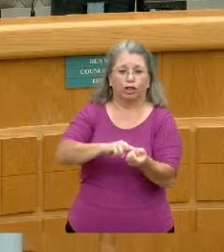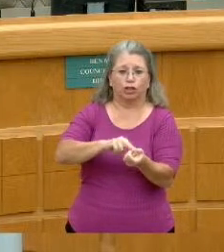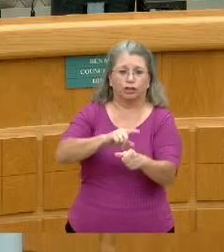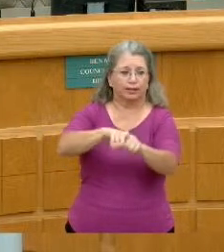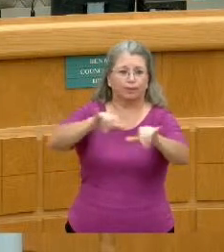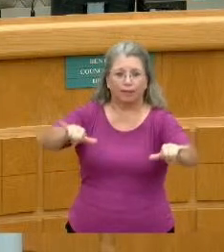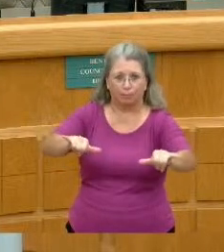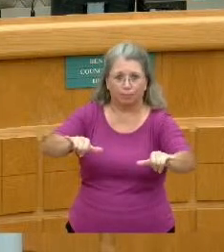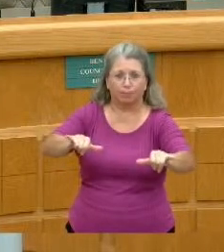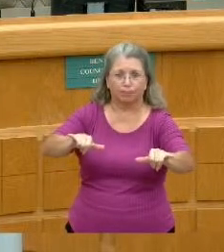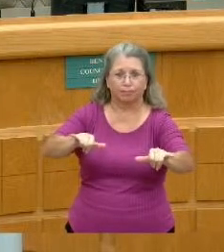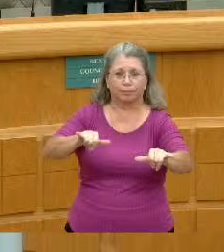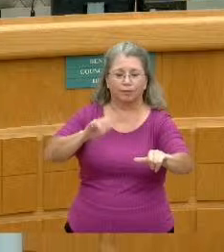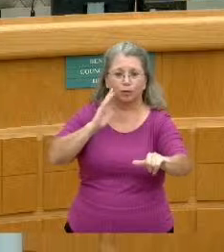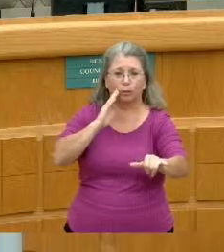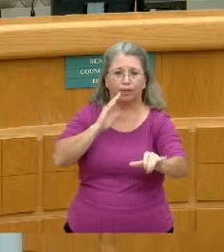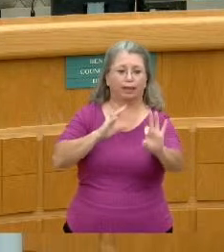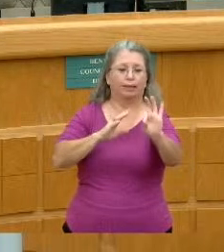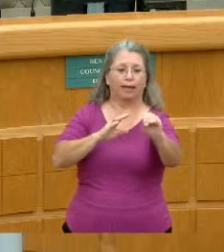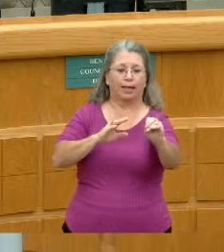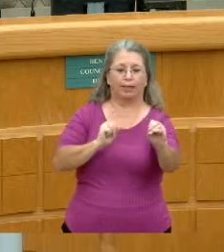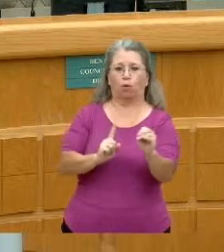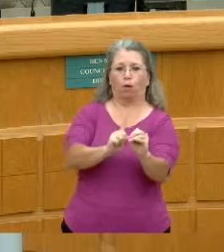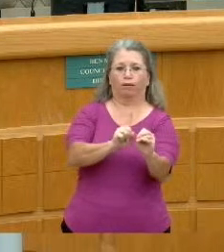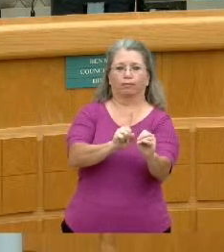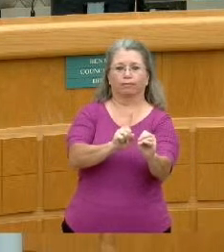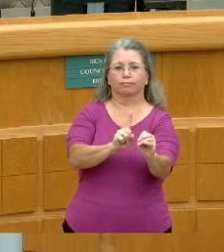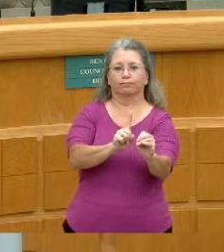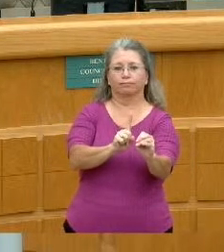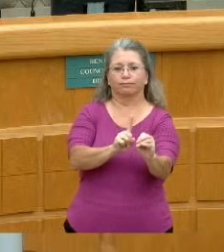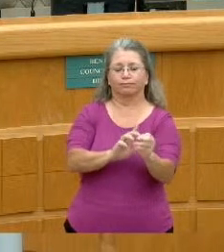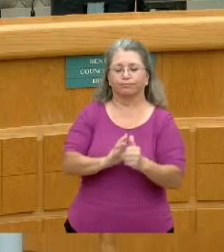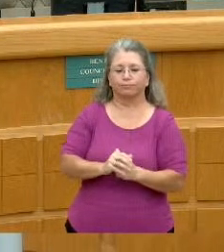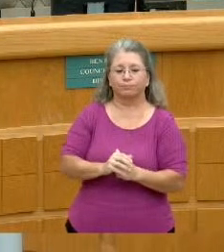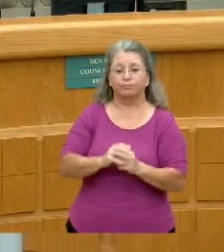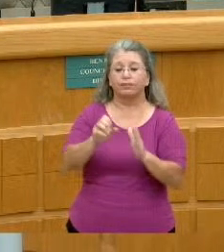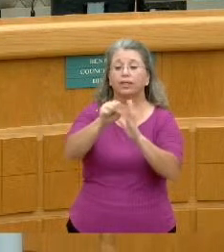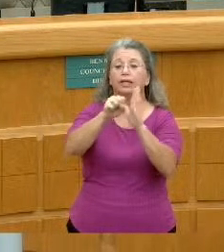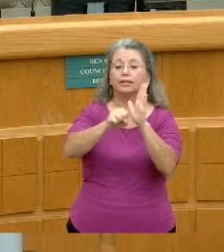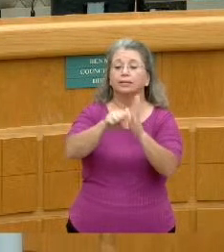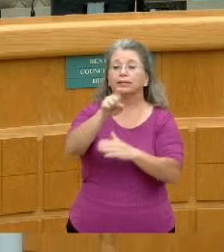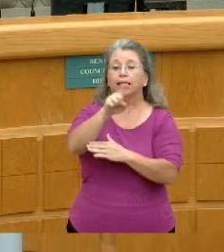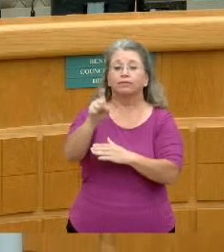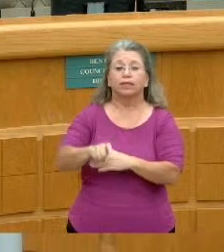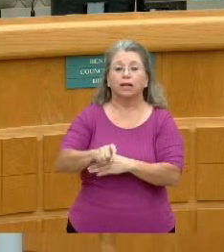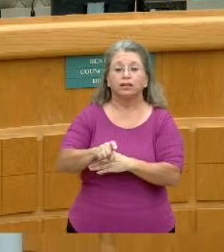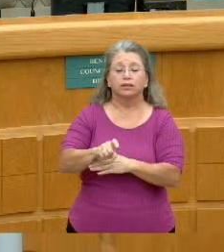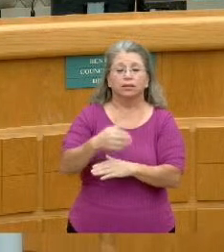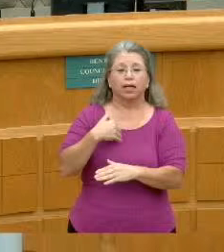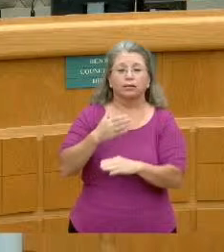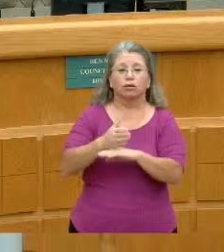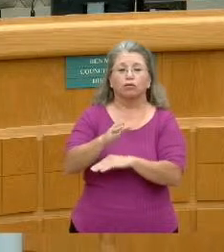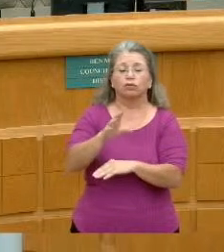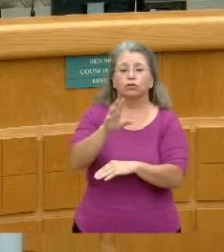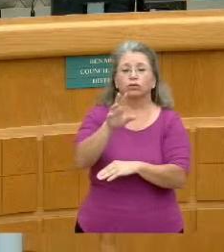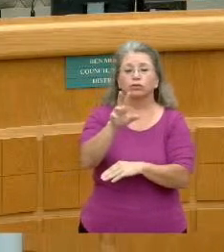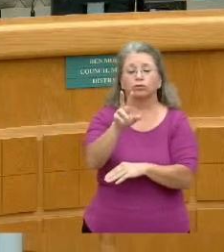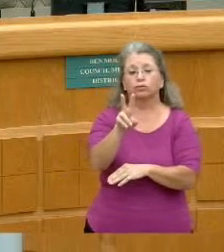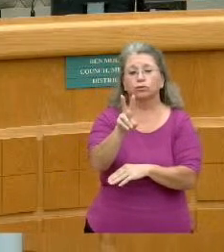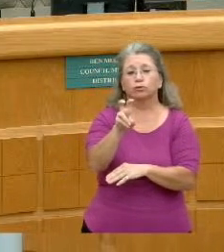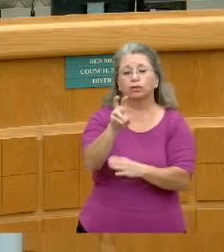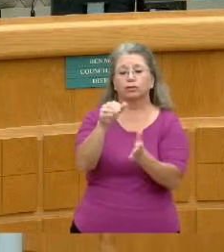time. And then in Texas, in the state of Texas, there's over 200,000 nurses in the whole